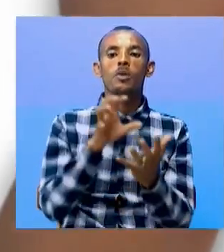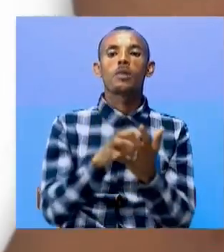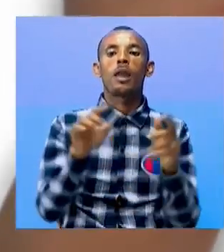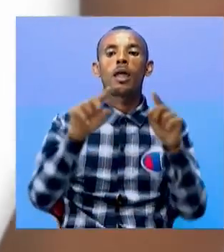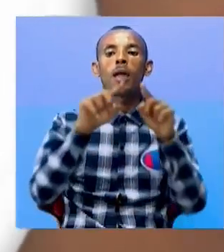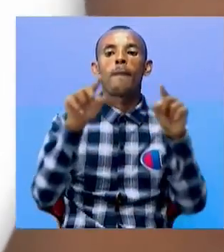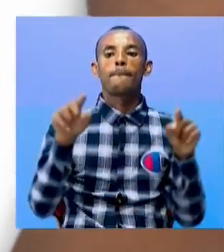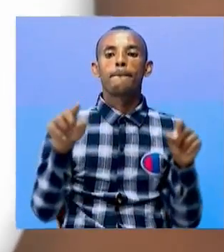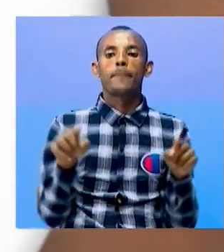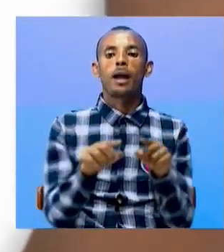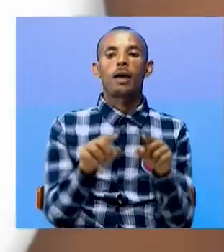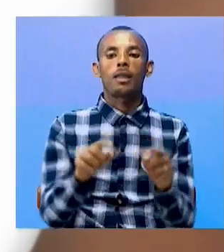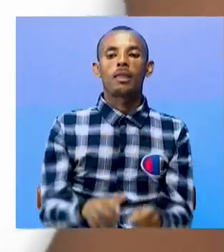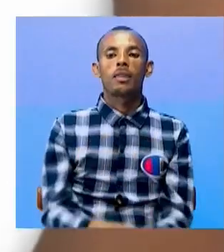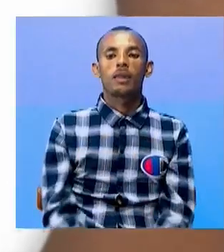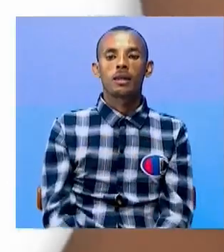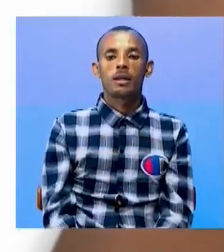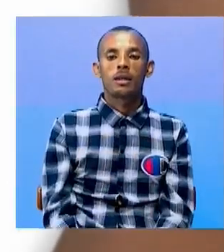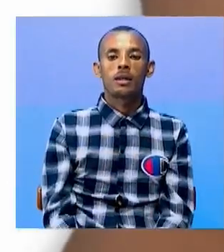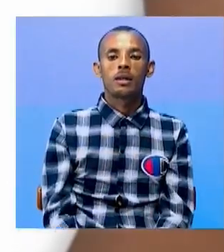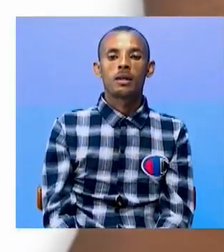brackets.